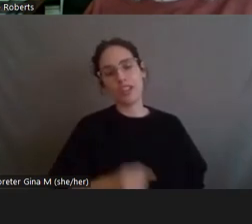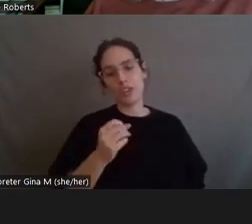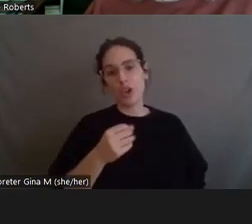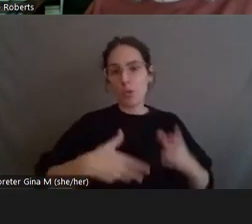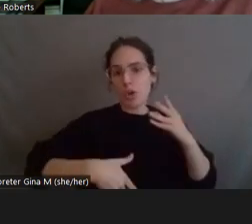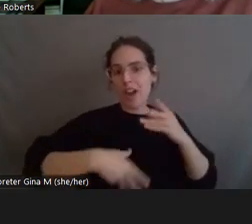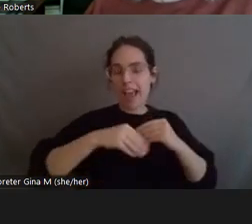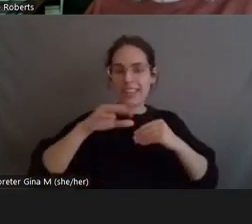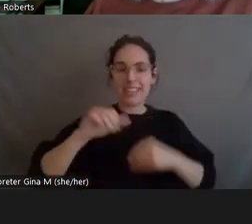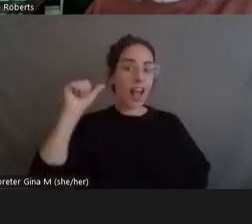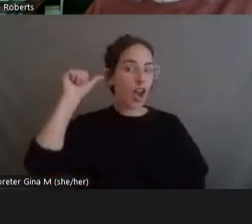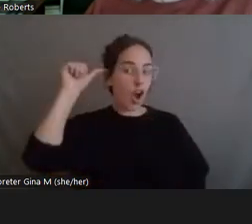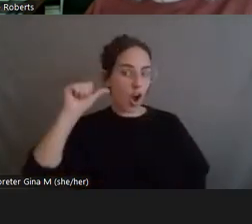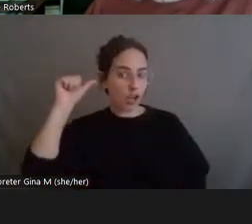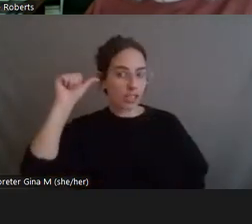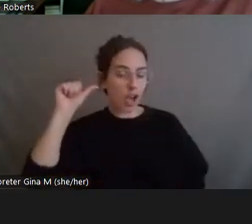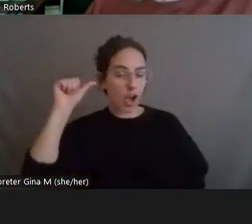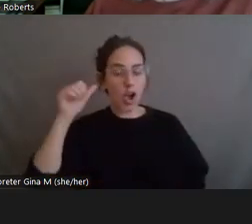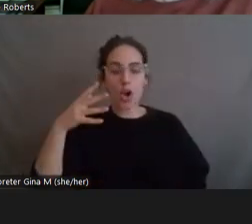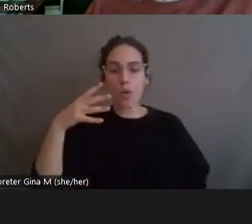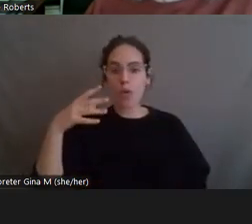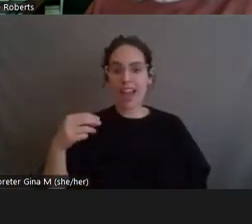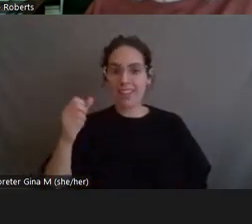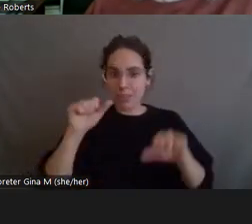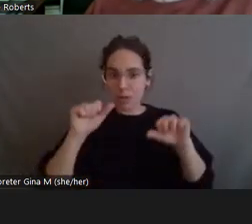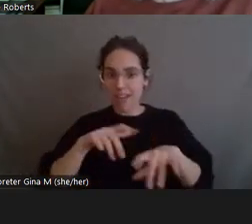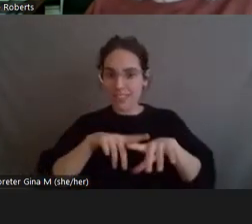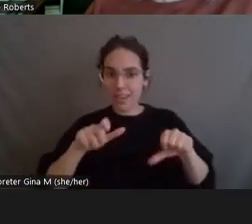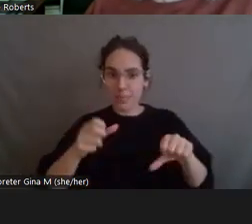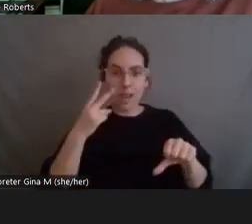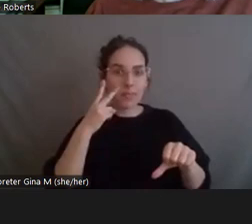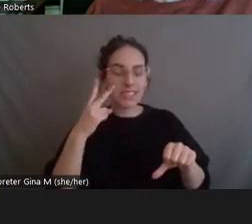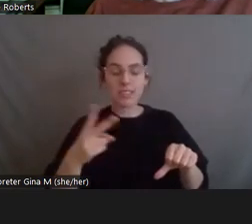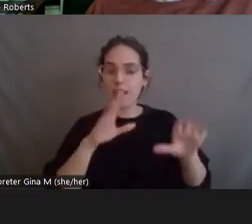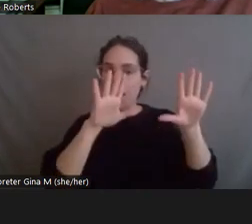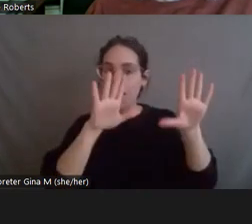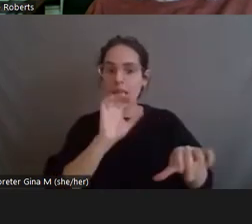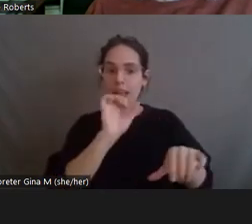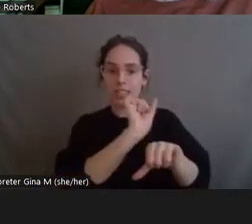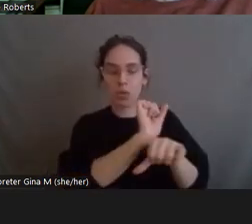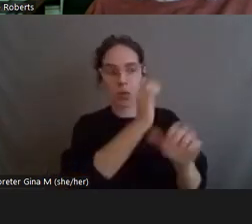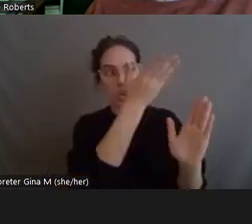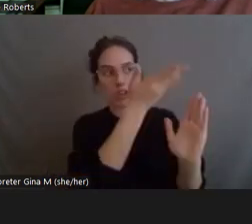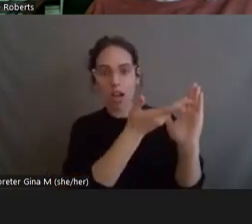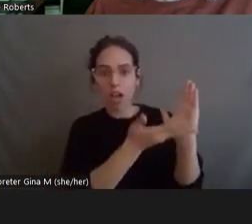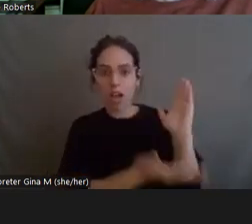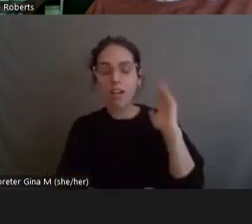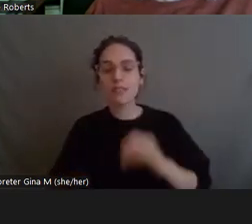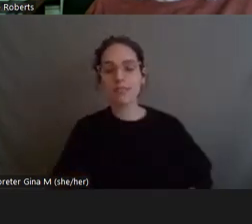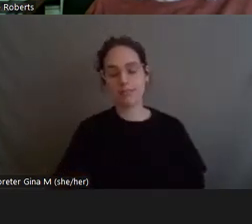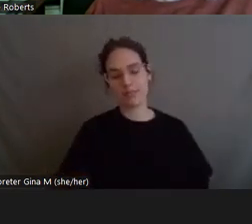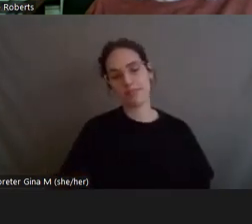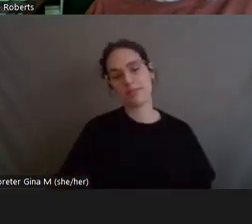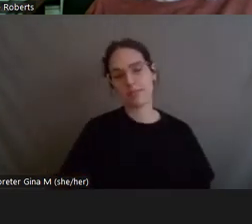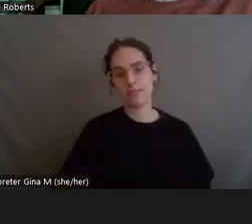auditory and some really great work that I'm excited to look over to that plays in the background.